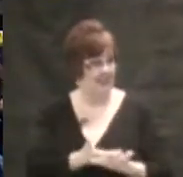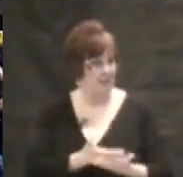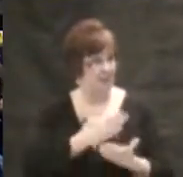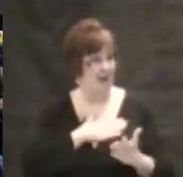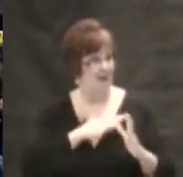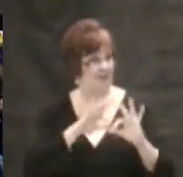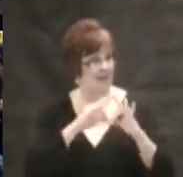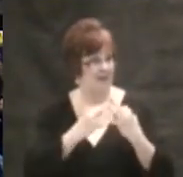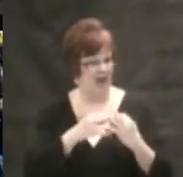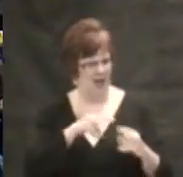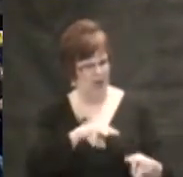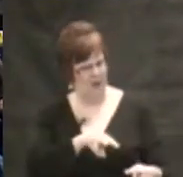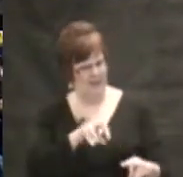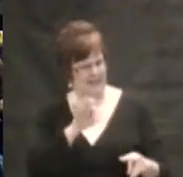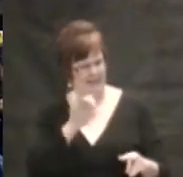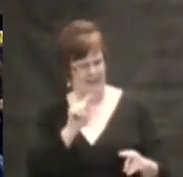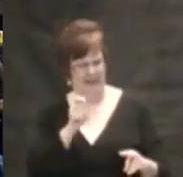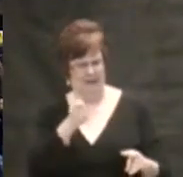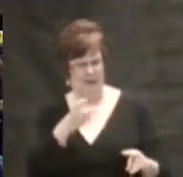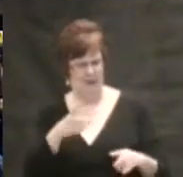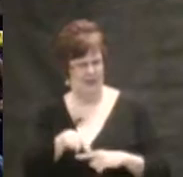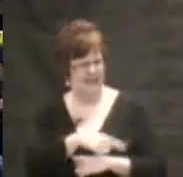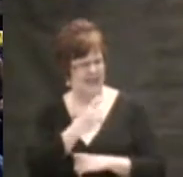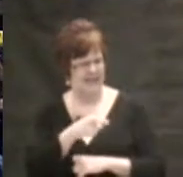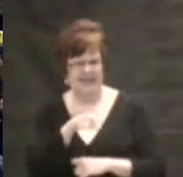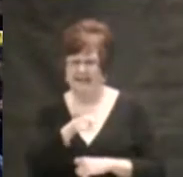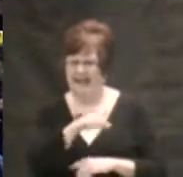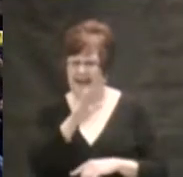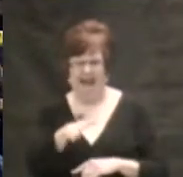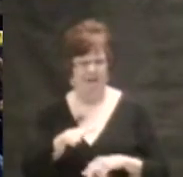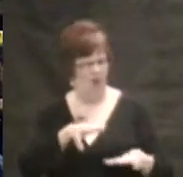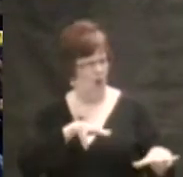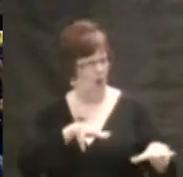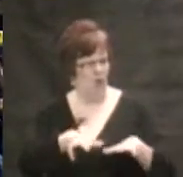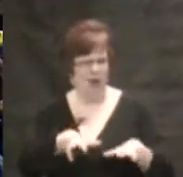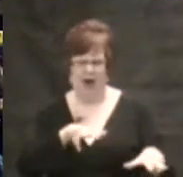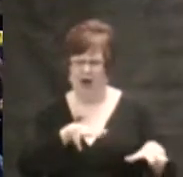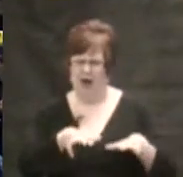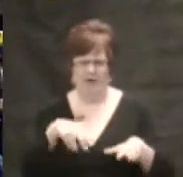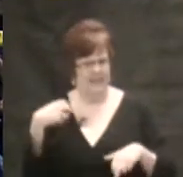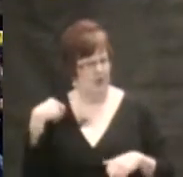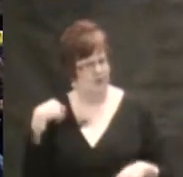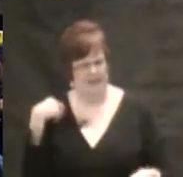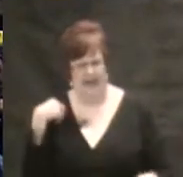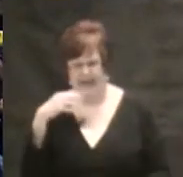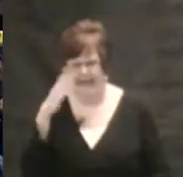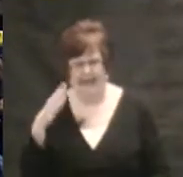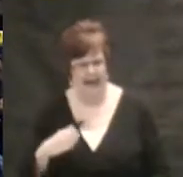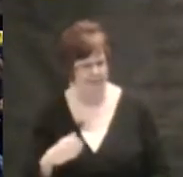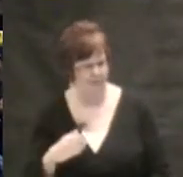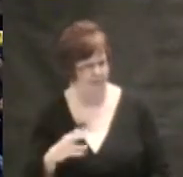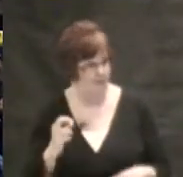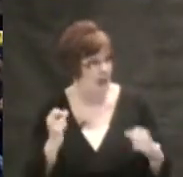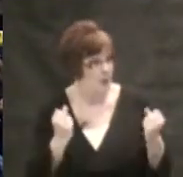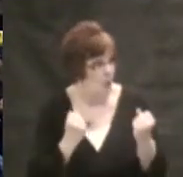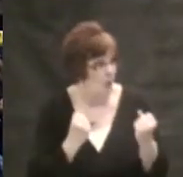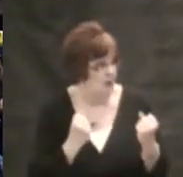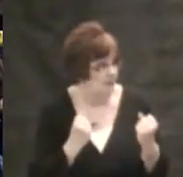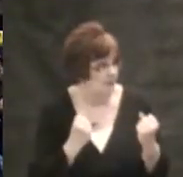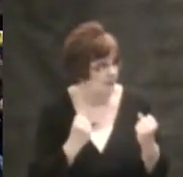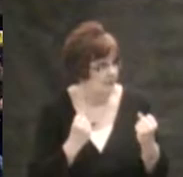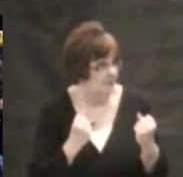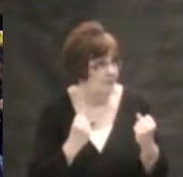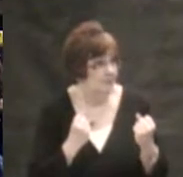looked down at his feet after a few days. Now, Rafe has never walked a day in his life outside. It's been too cold. So he's